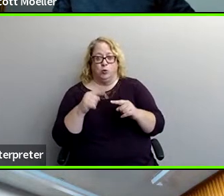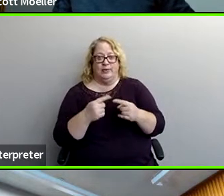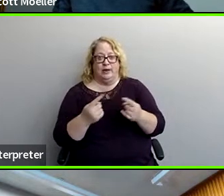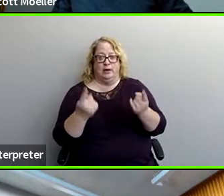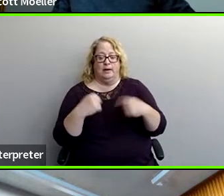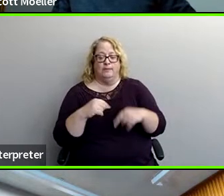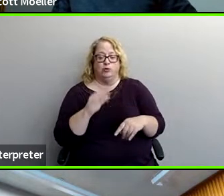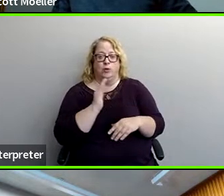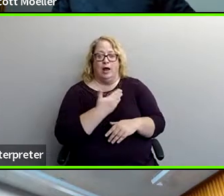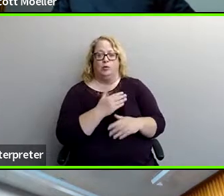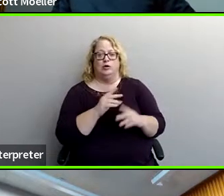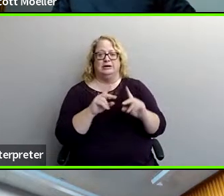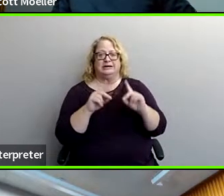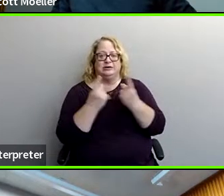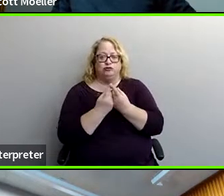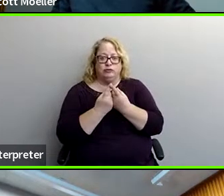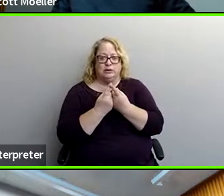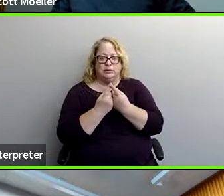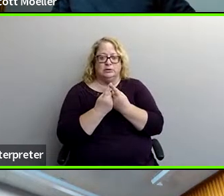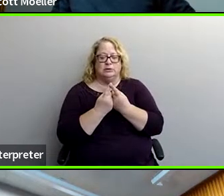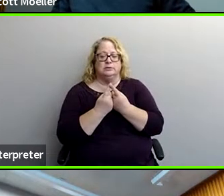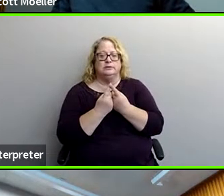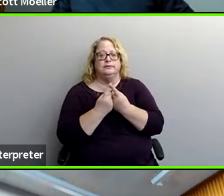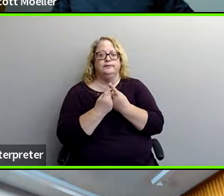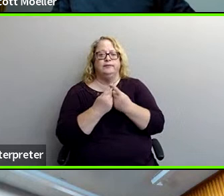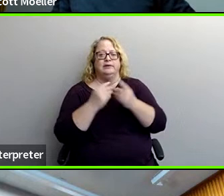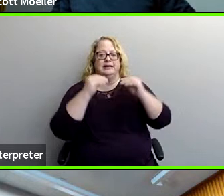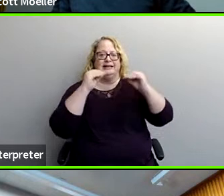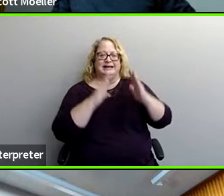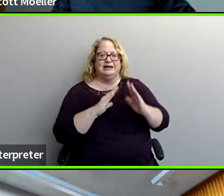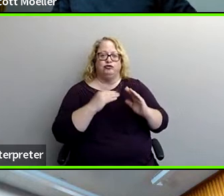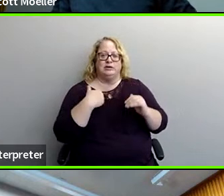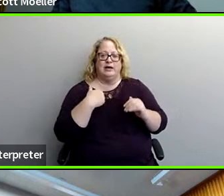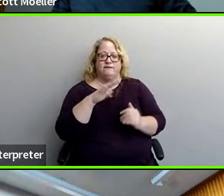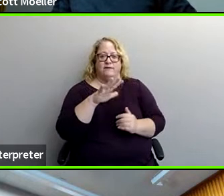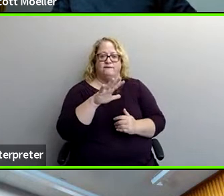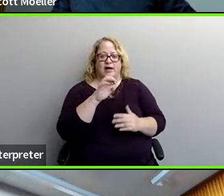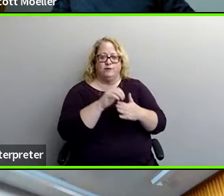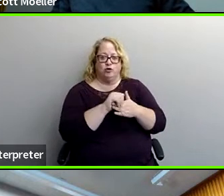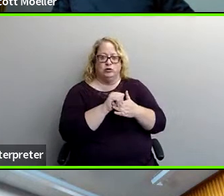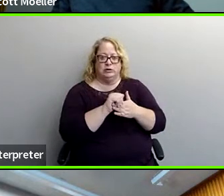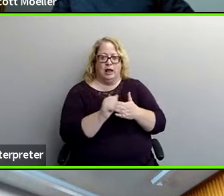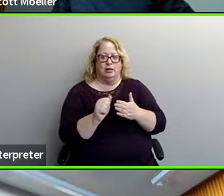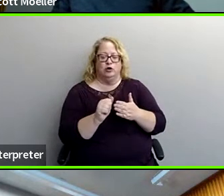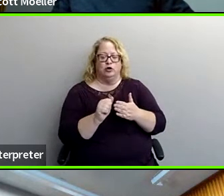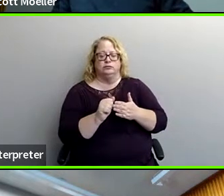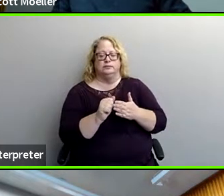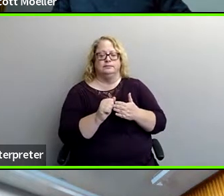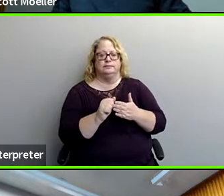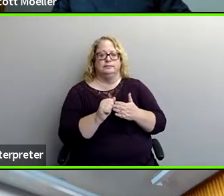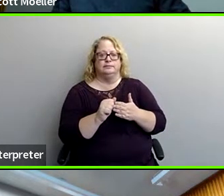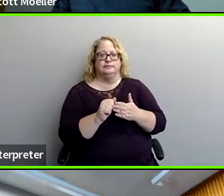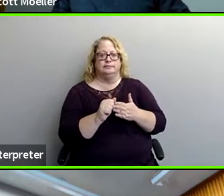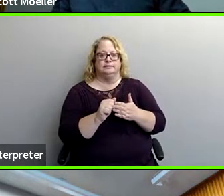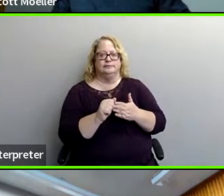district, they receive, our teachers receive a $500,